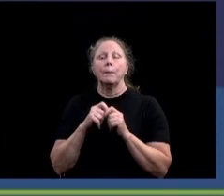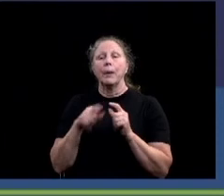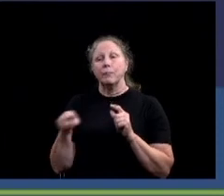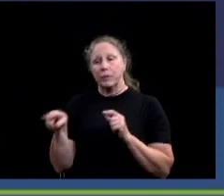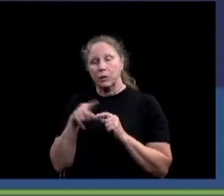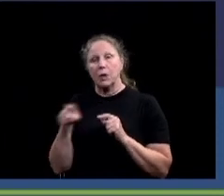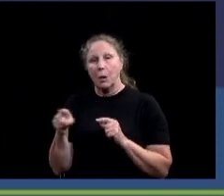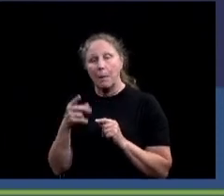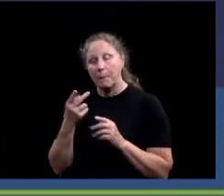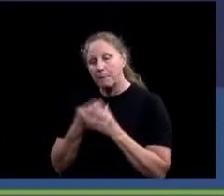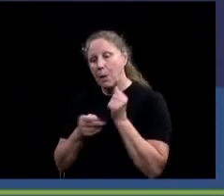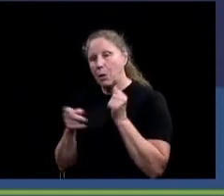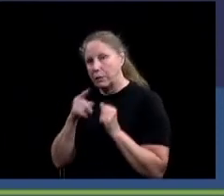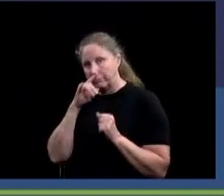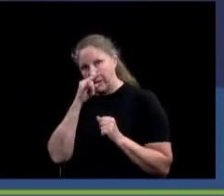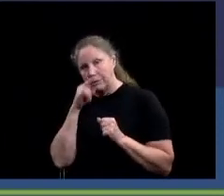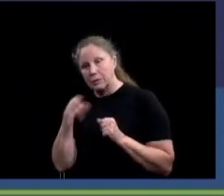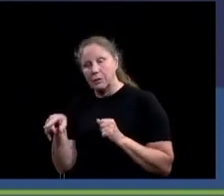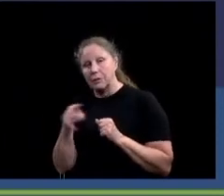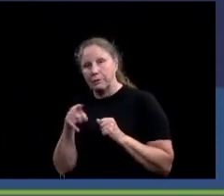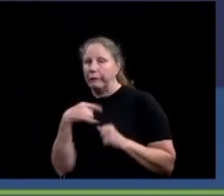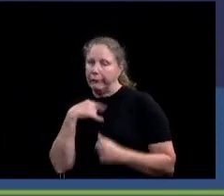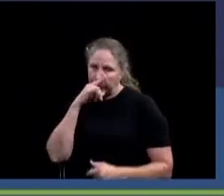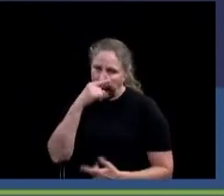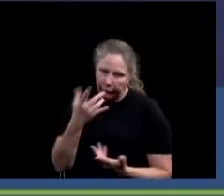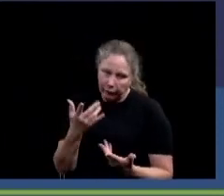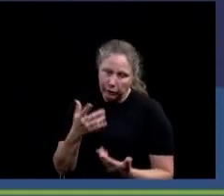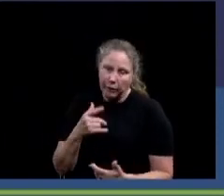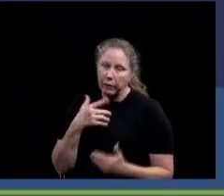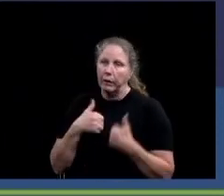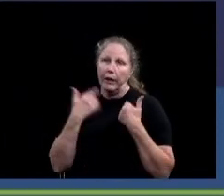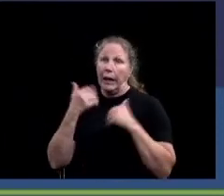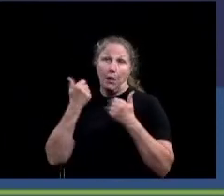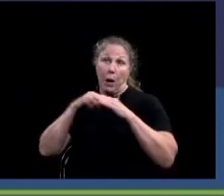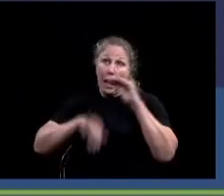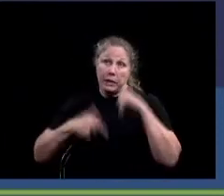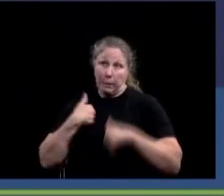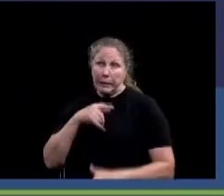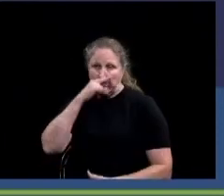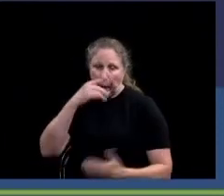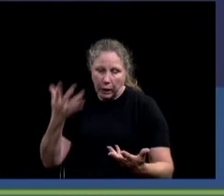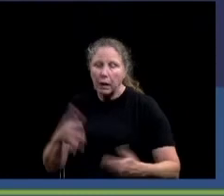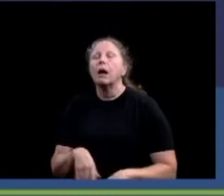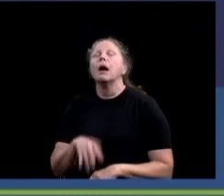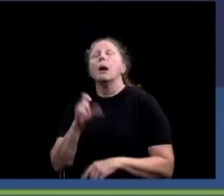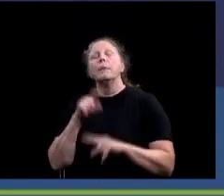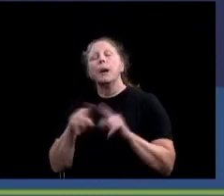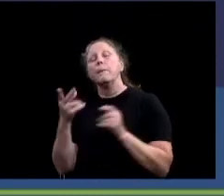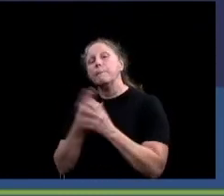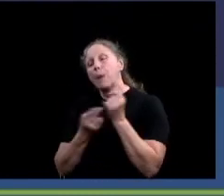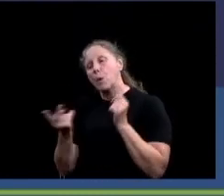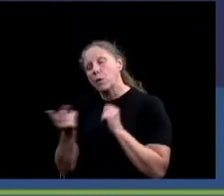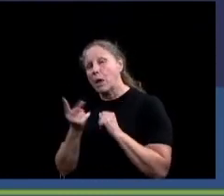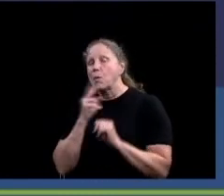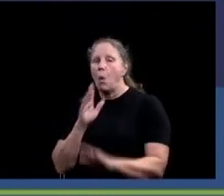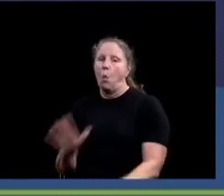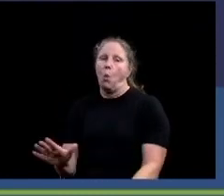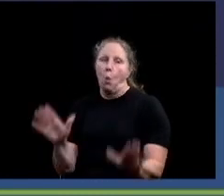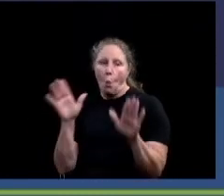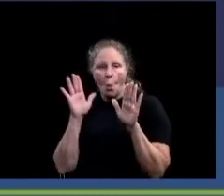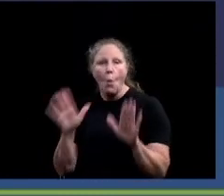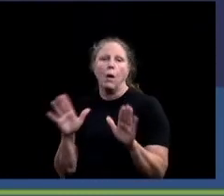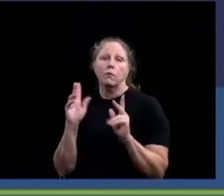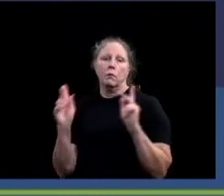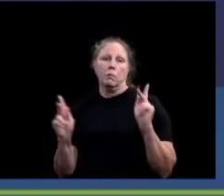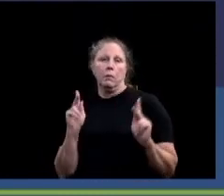kids, they're all younger than me at this point. But both of them were just outstanding individuals and had really done the groundwork